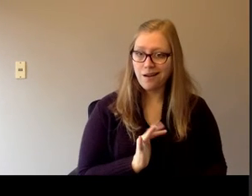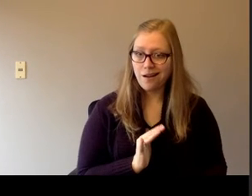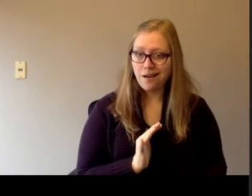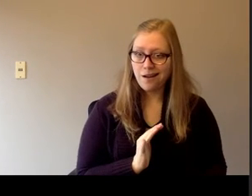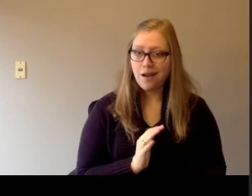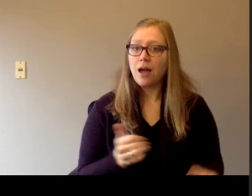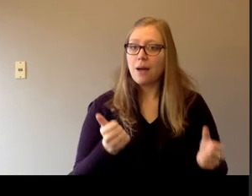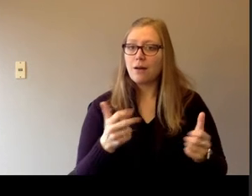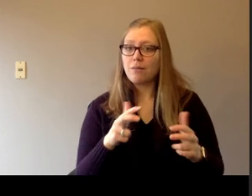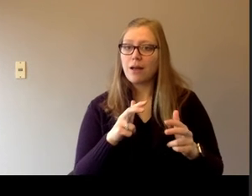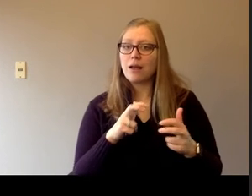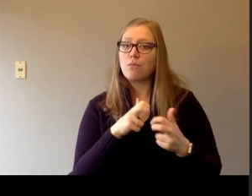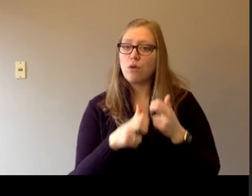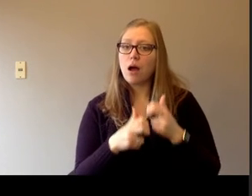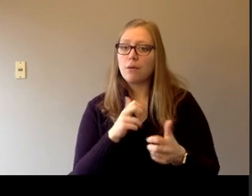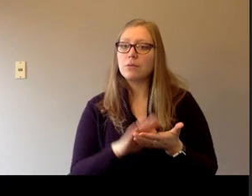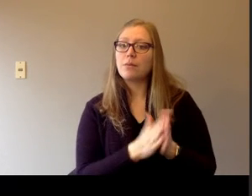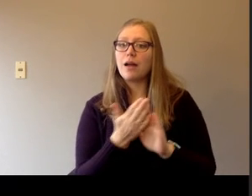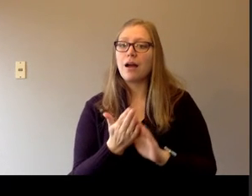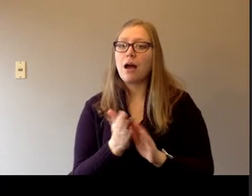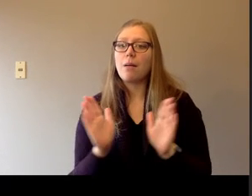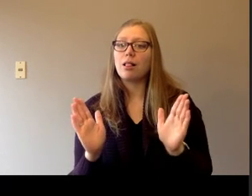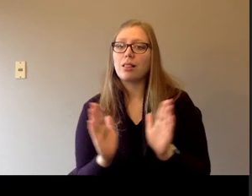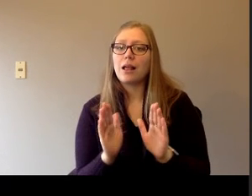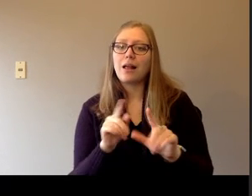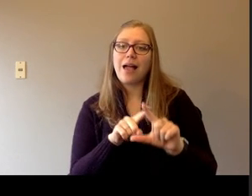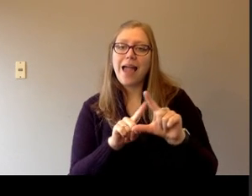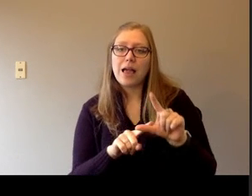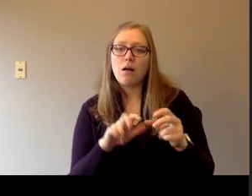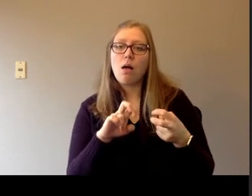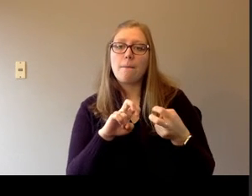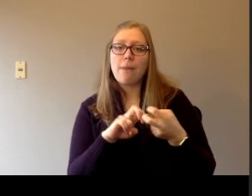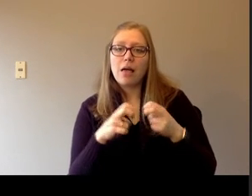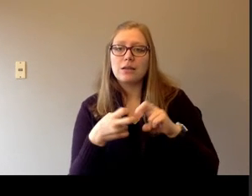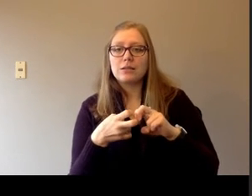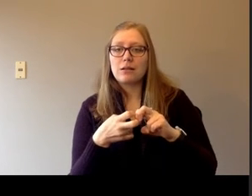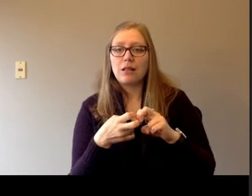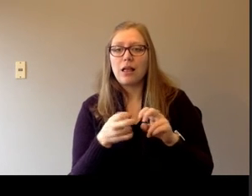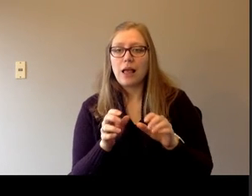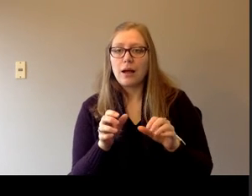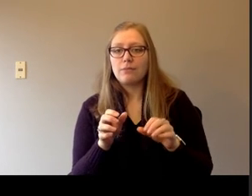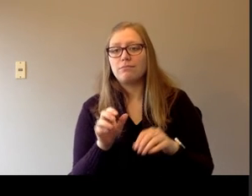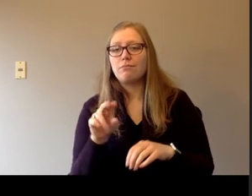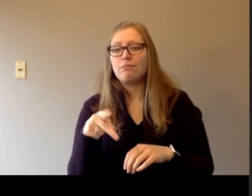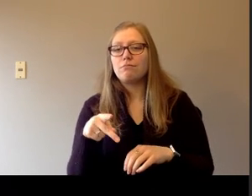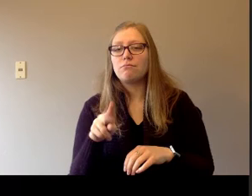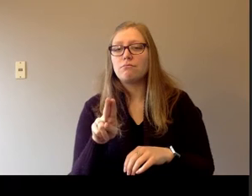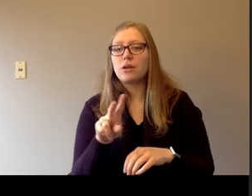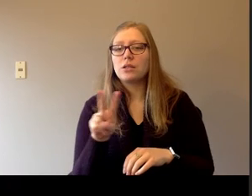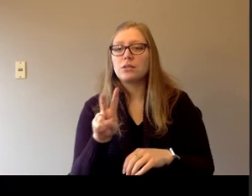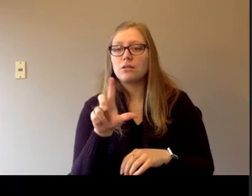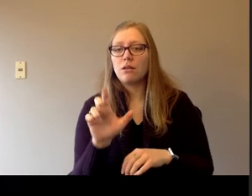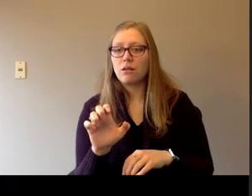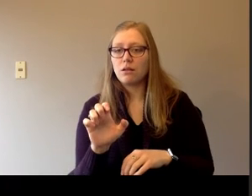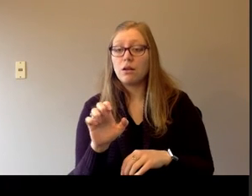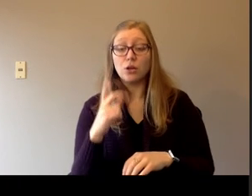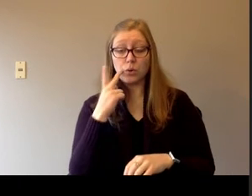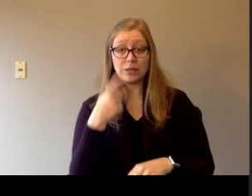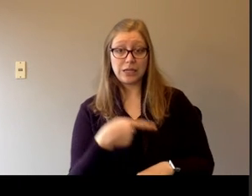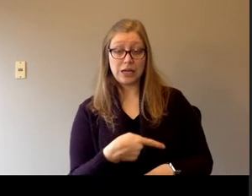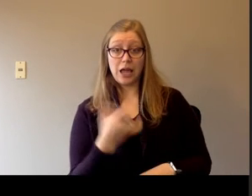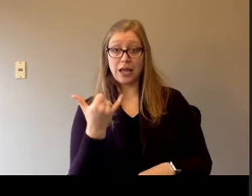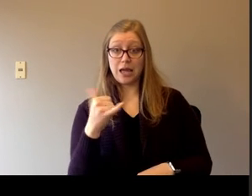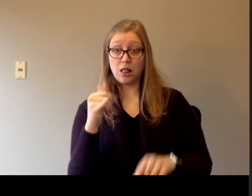like little angle puzzle problems. And below, you can see that I've drawn a triangle, a yellow triangle. Here it